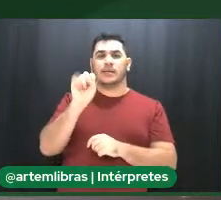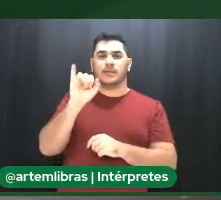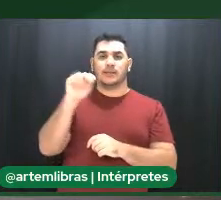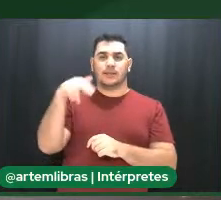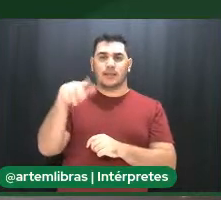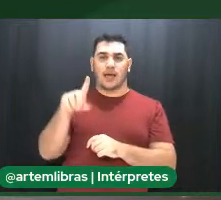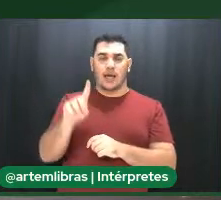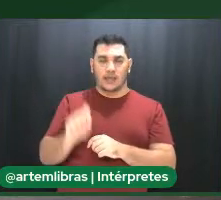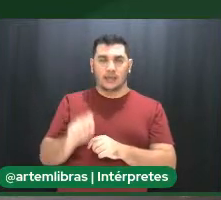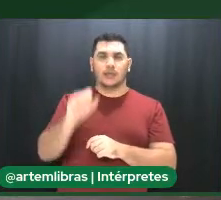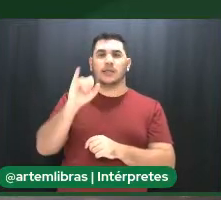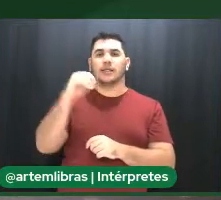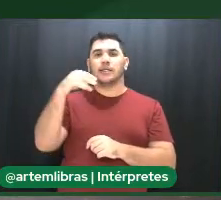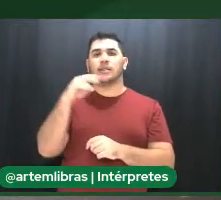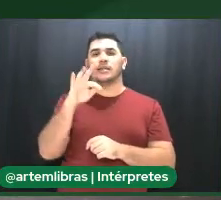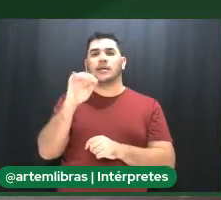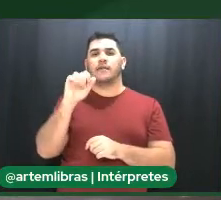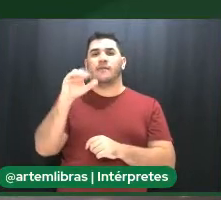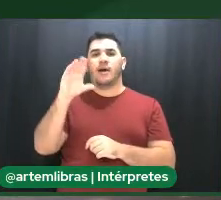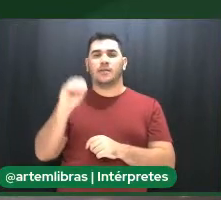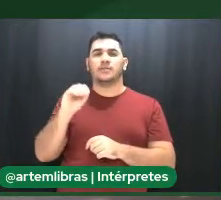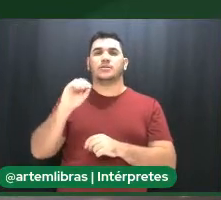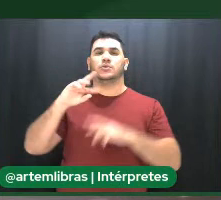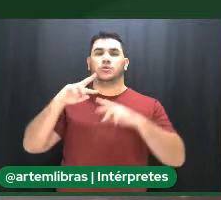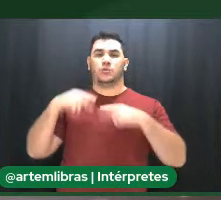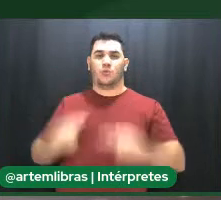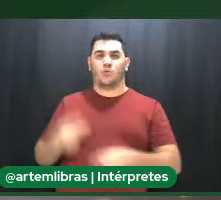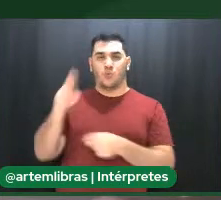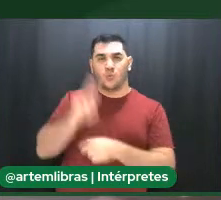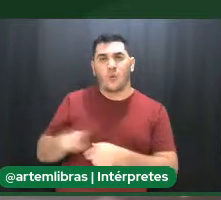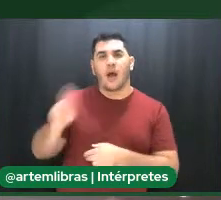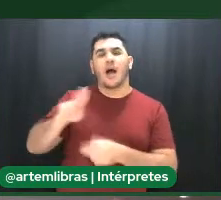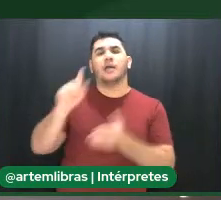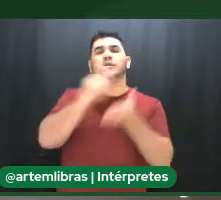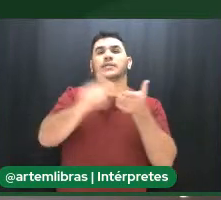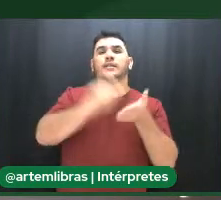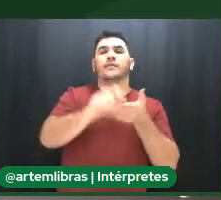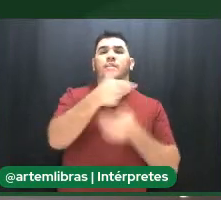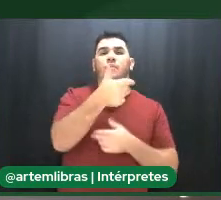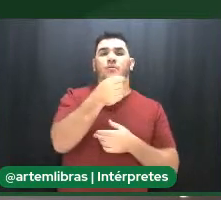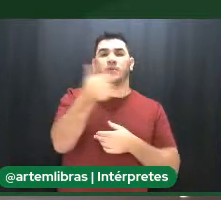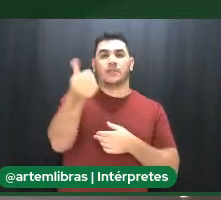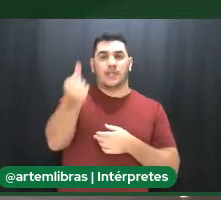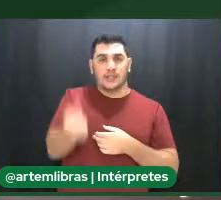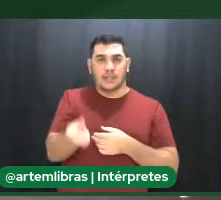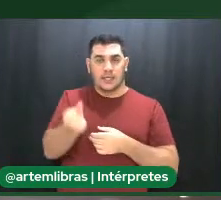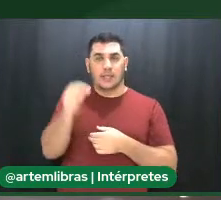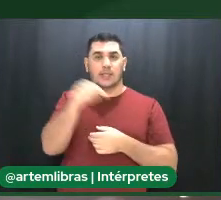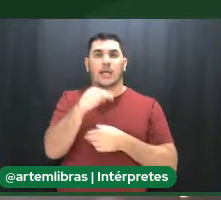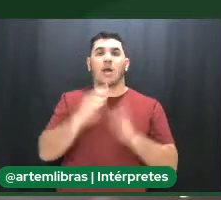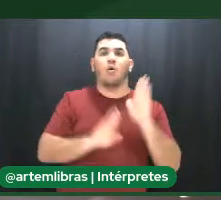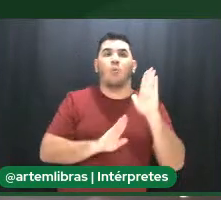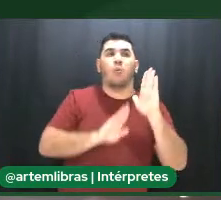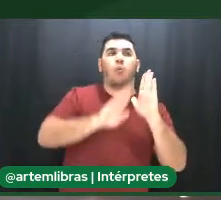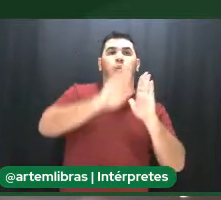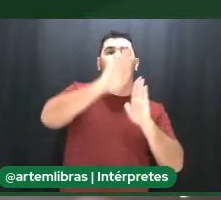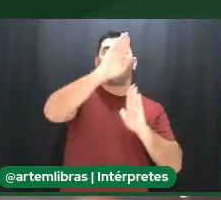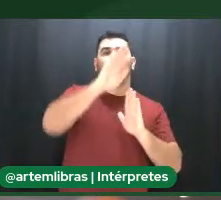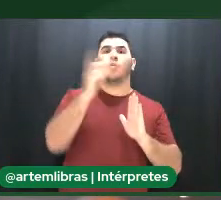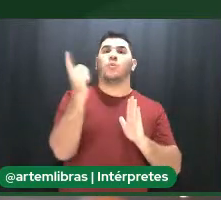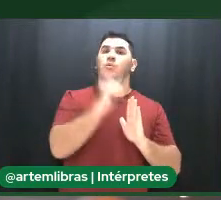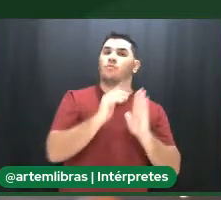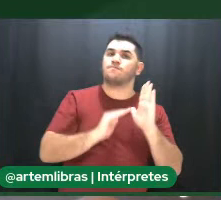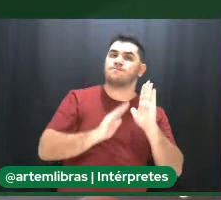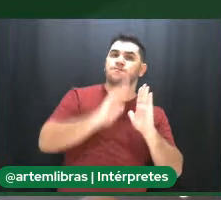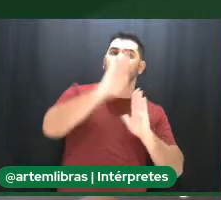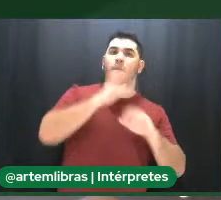human control while increasing automation. The first time you hear that, the first time I wrote that, it was a little